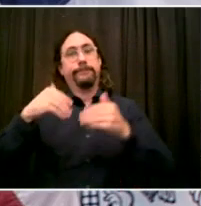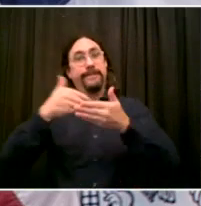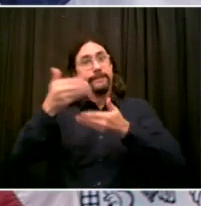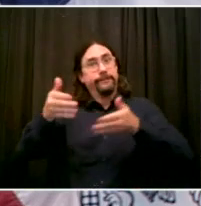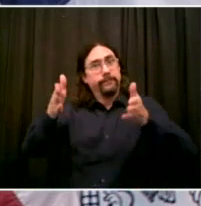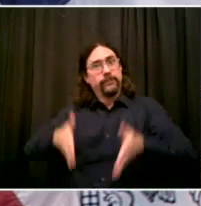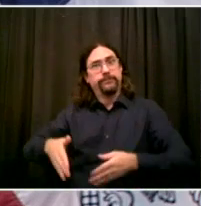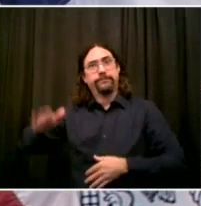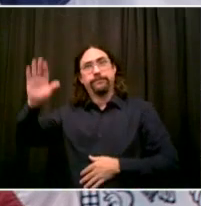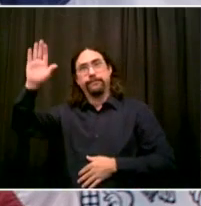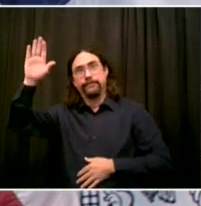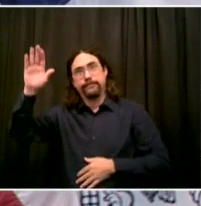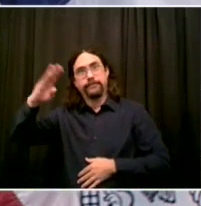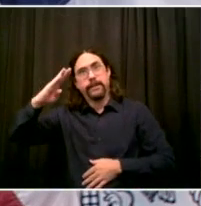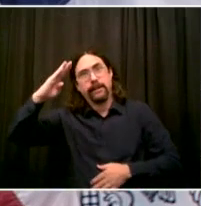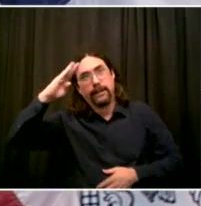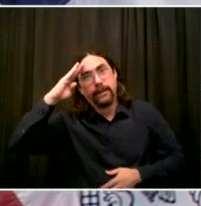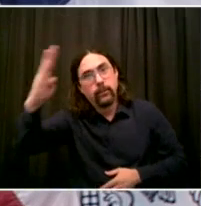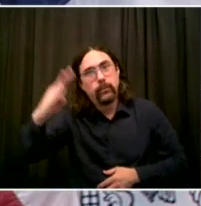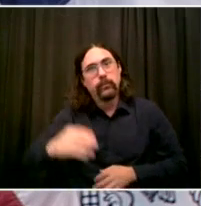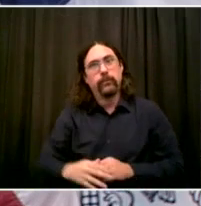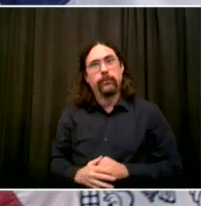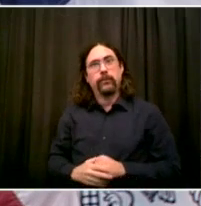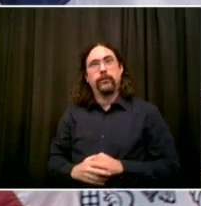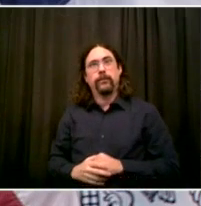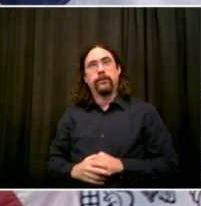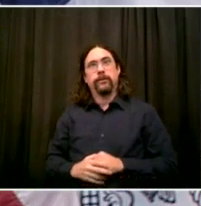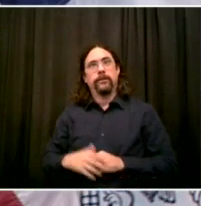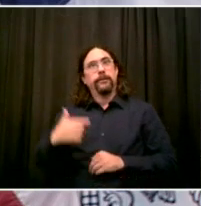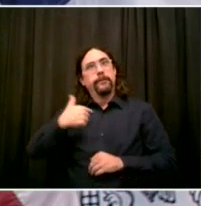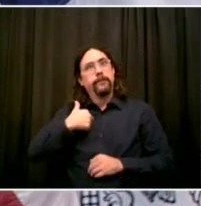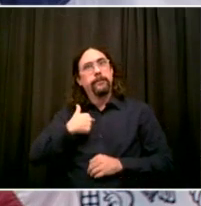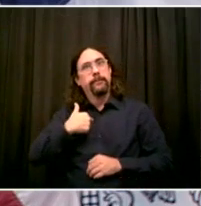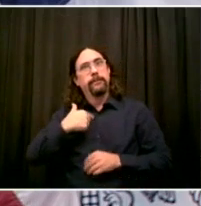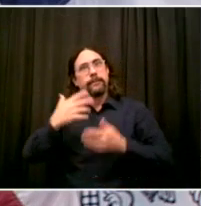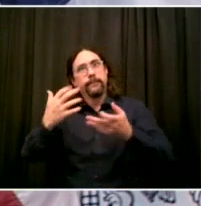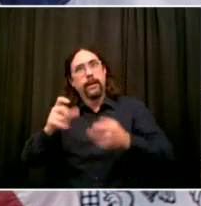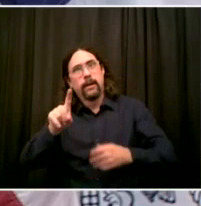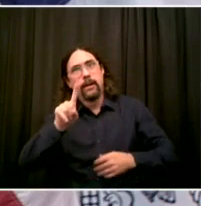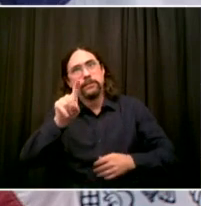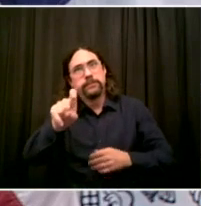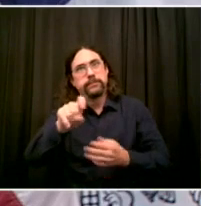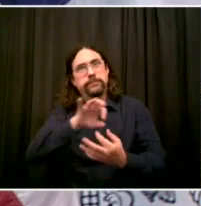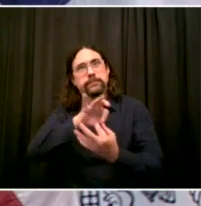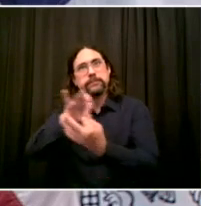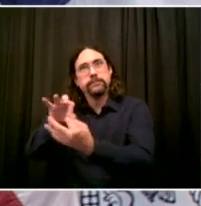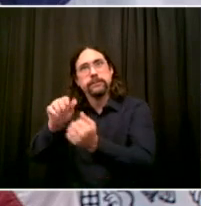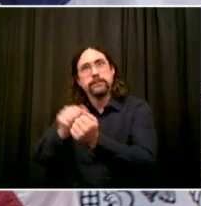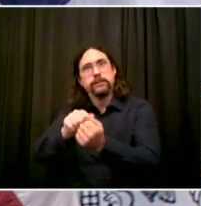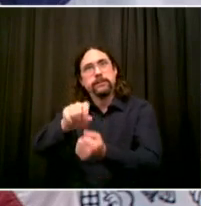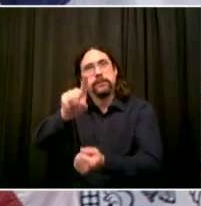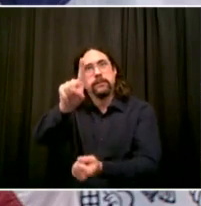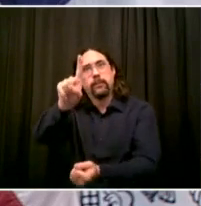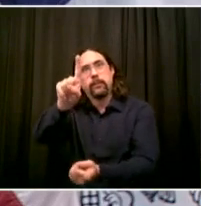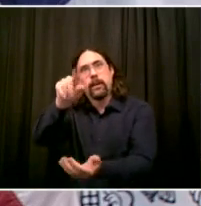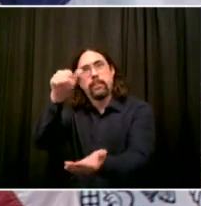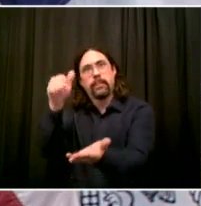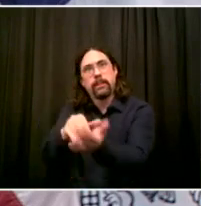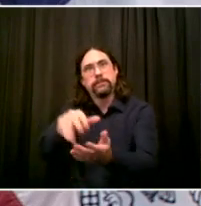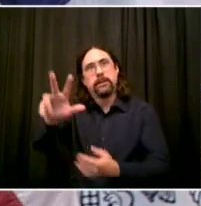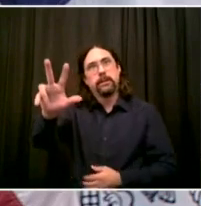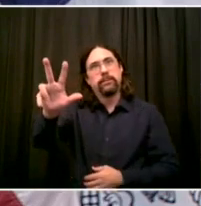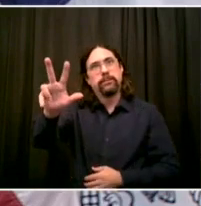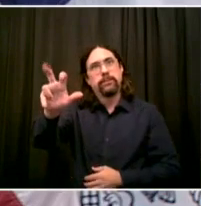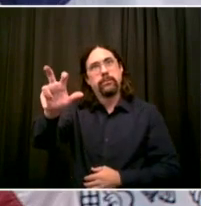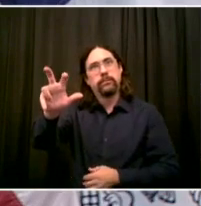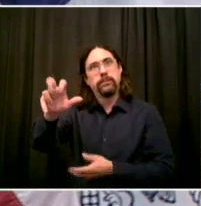1,300 New Yorkers who are still facing criminal charges for violating the curfew, which you later rescinded. Many